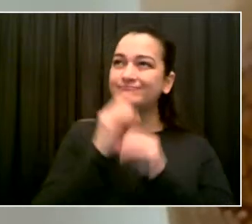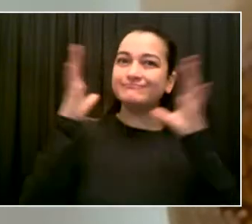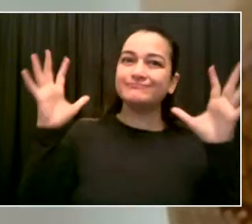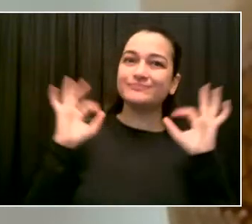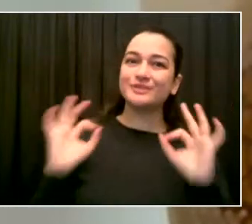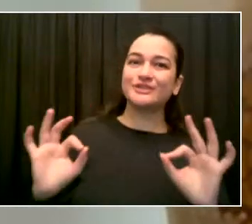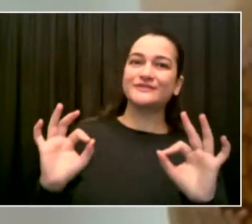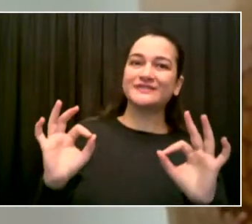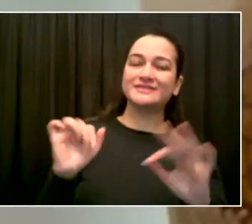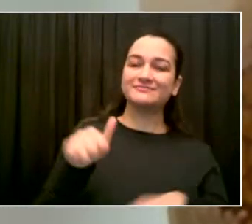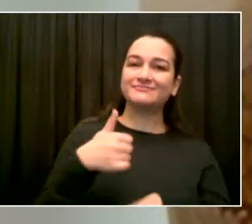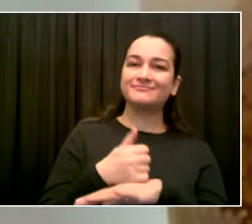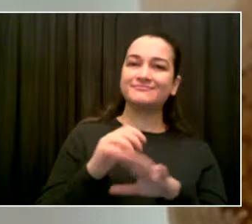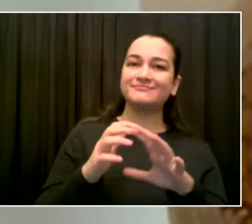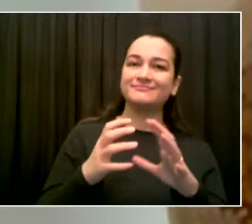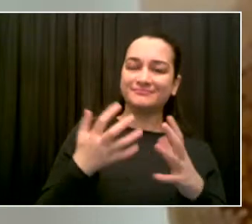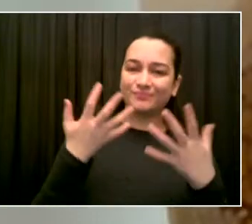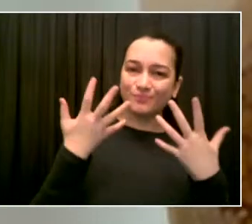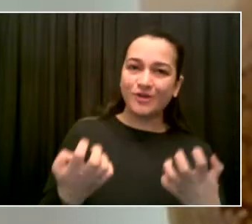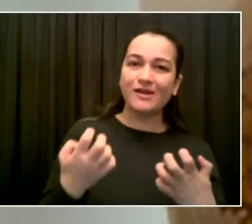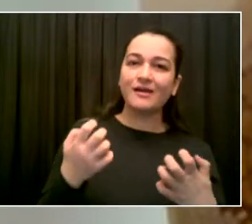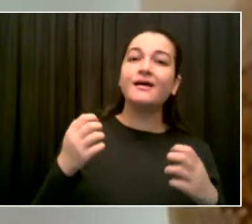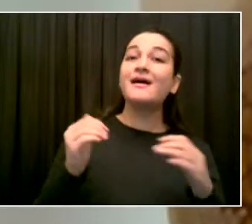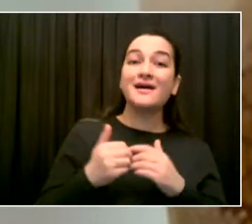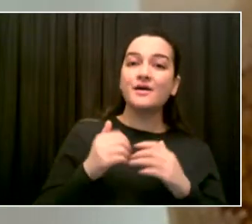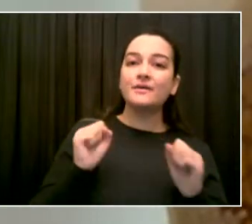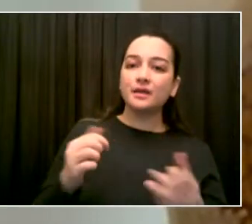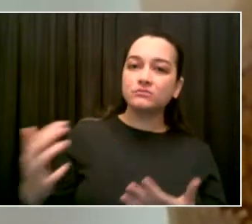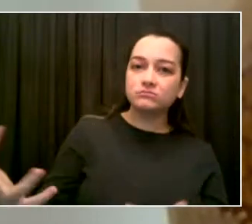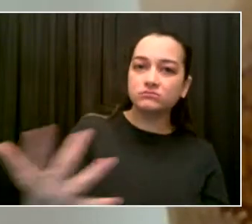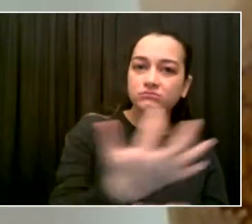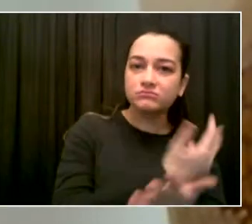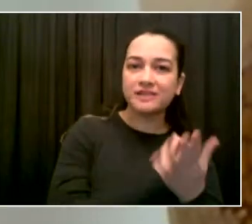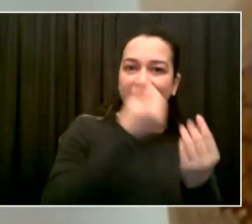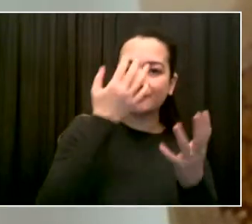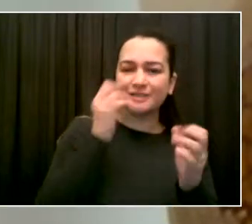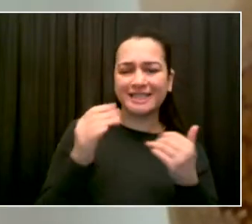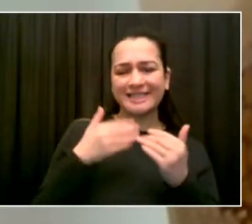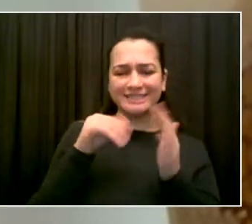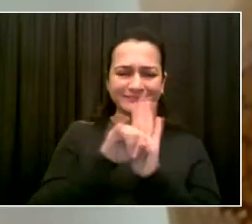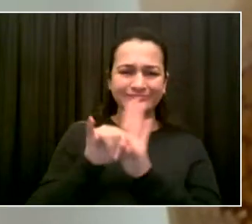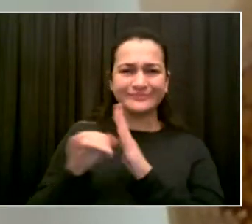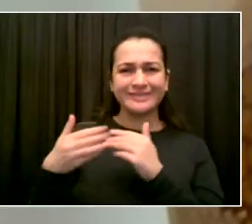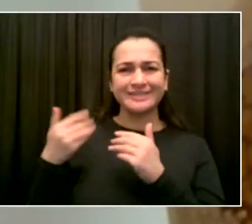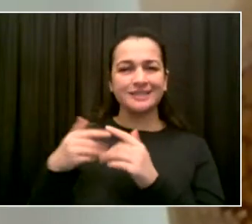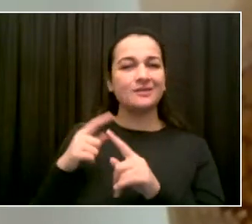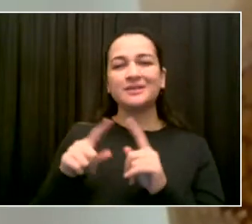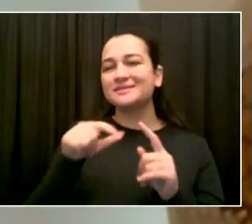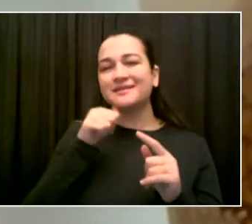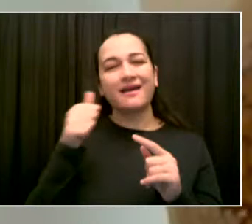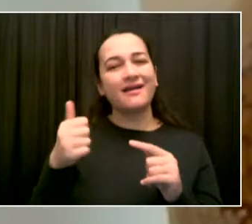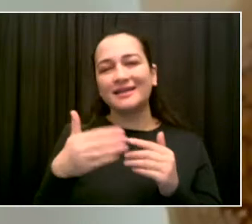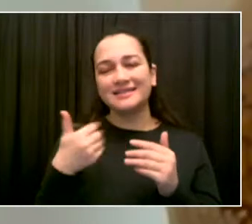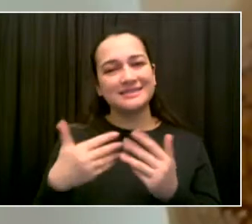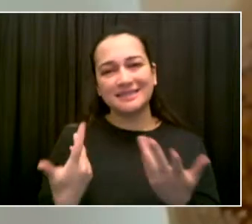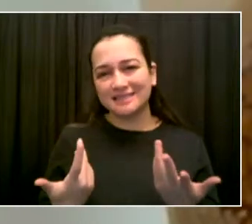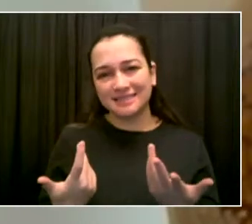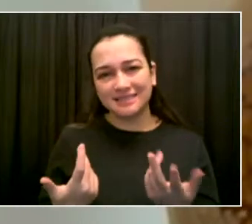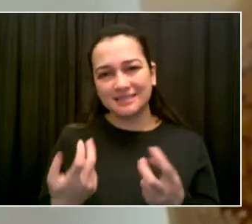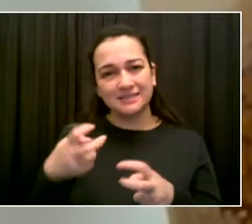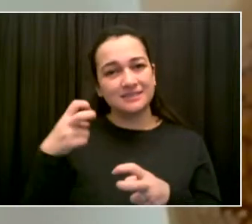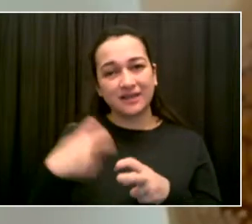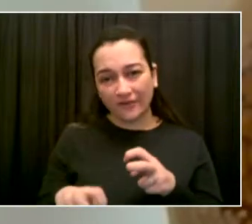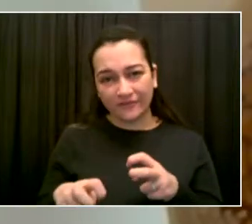of that. But the reality is that we're dealing with the largest, diverse, and most complex school system in the